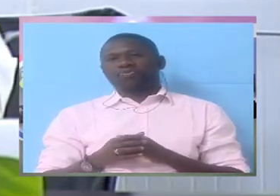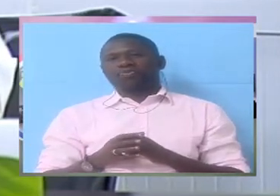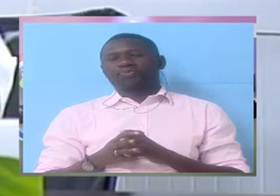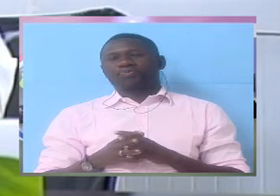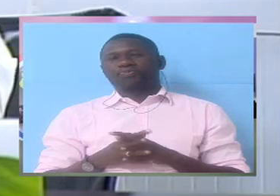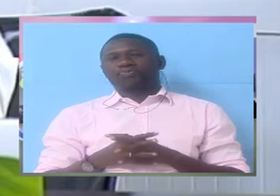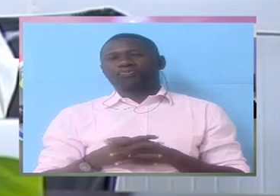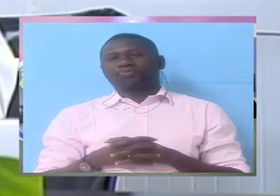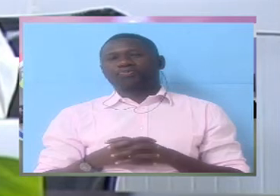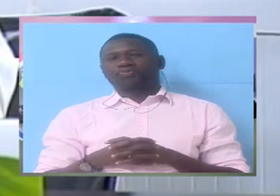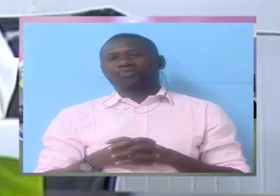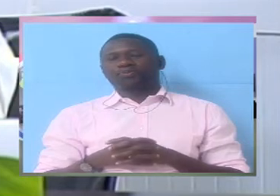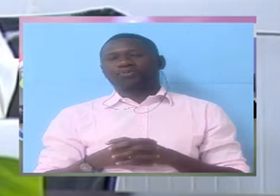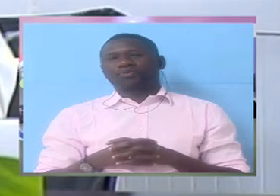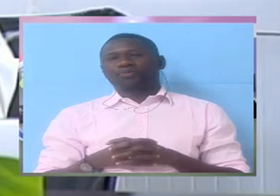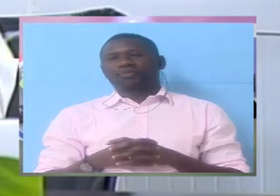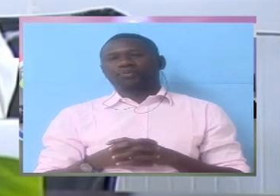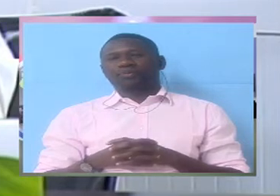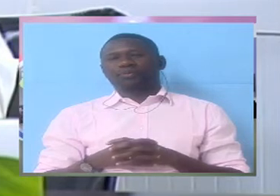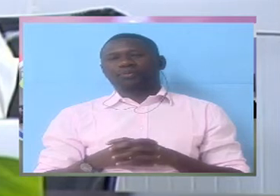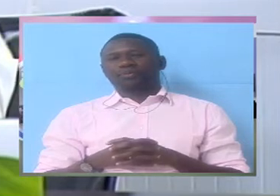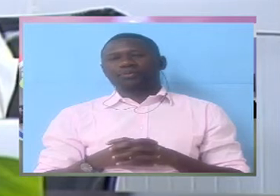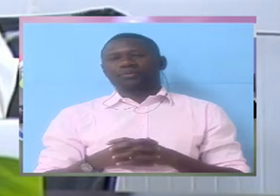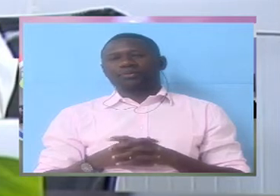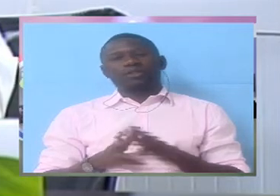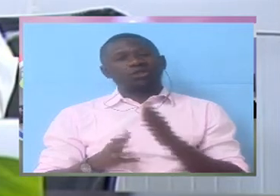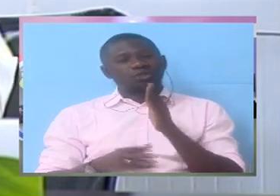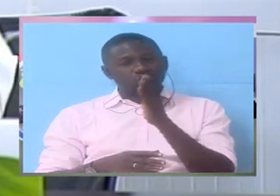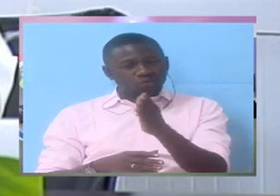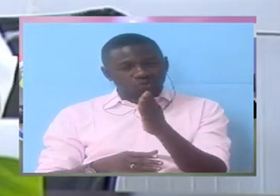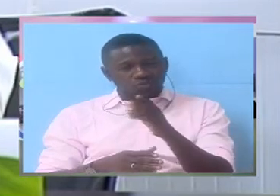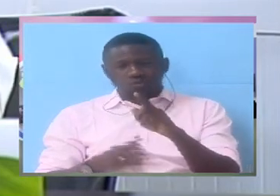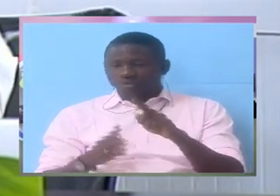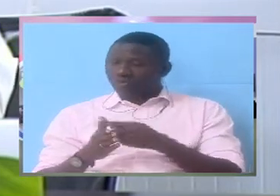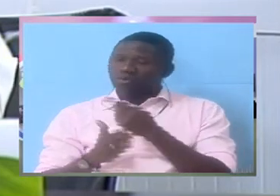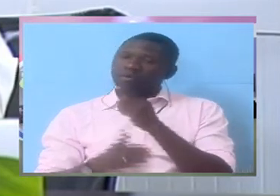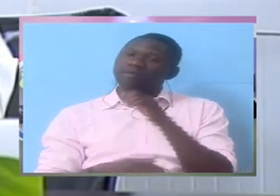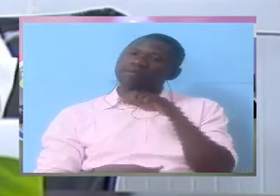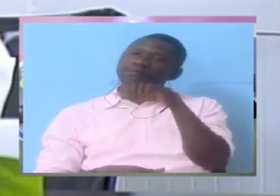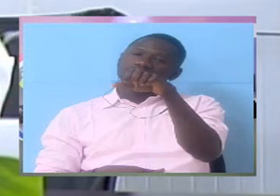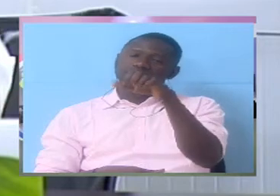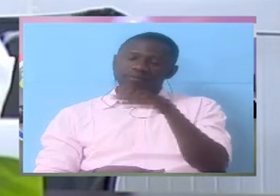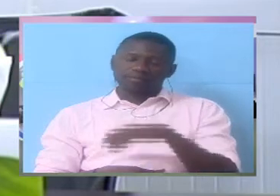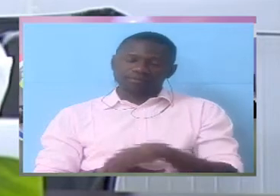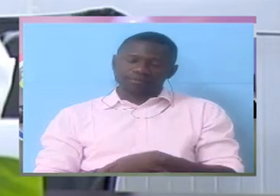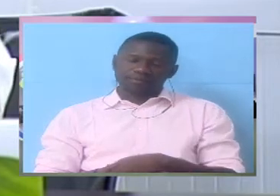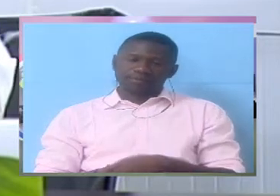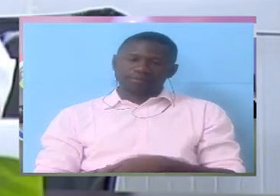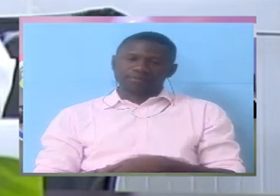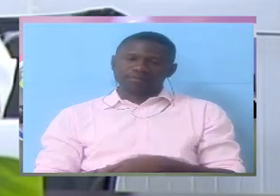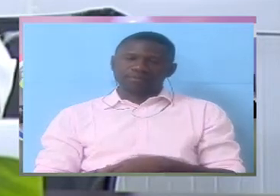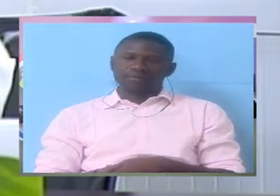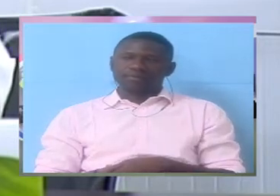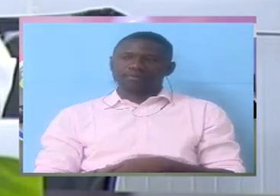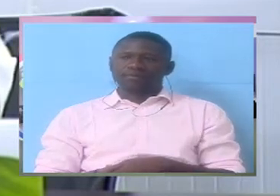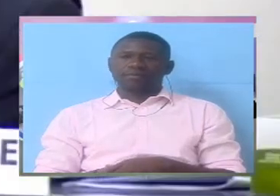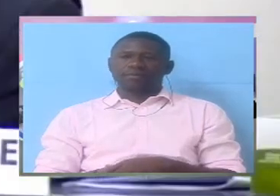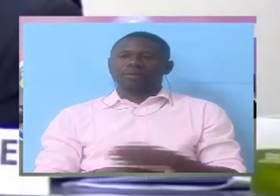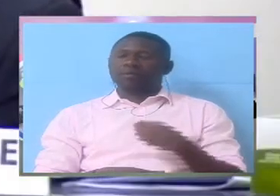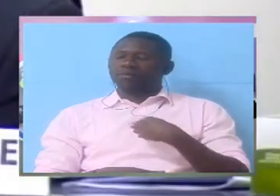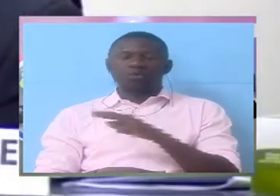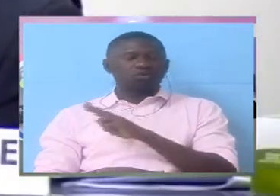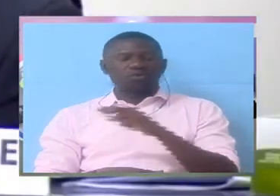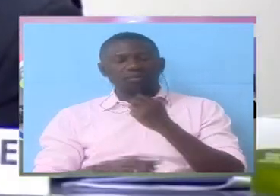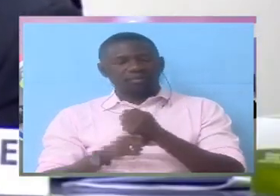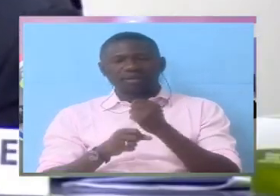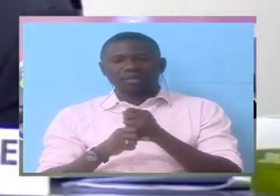ba nyi nyandi kan drong true or false to nya fafania I was not window dressing mantara nyi nyandi kan